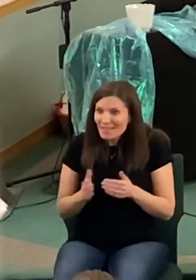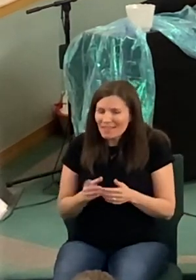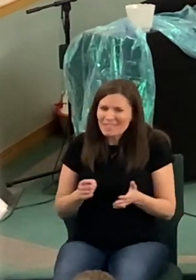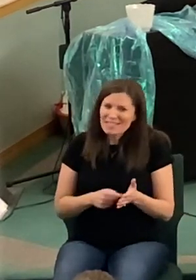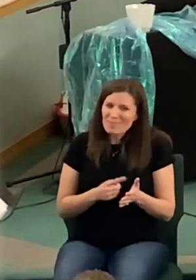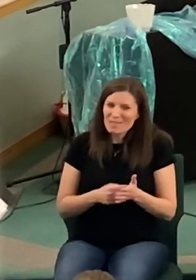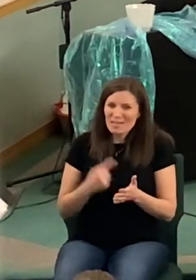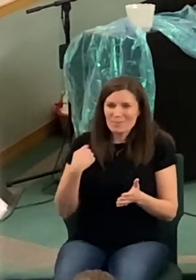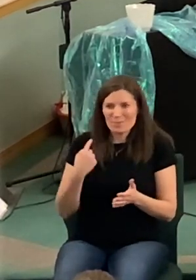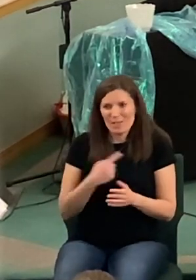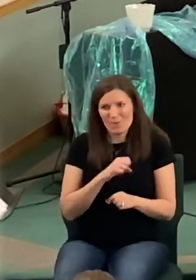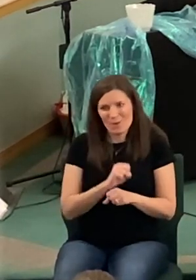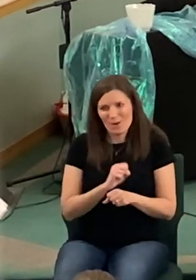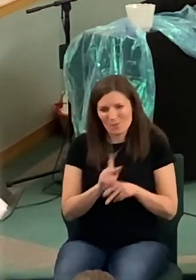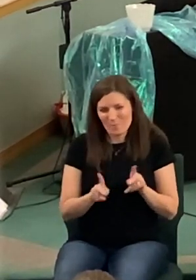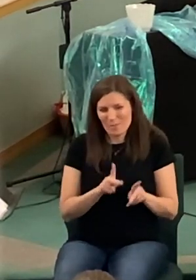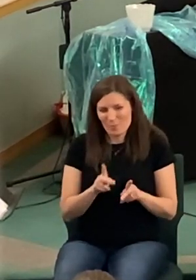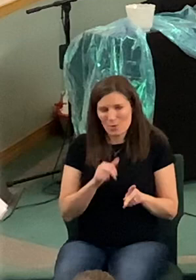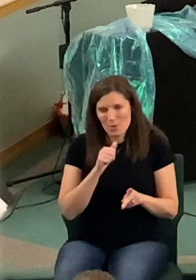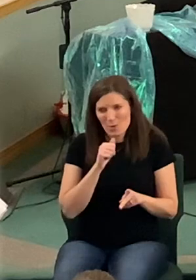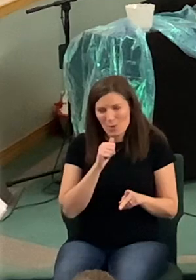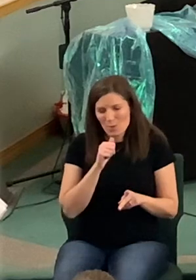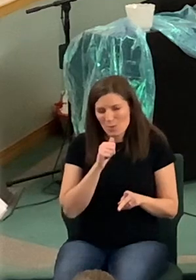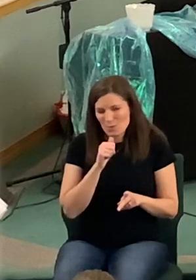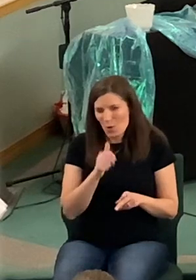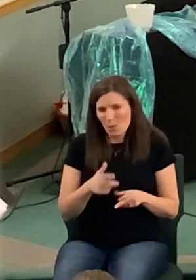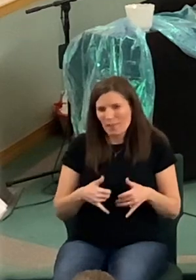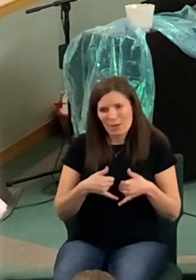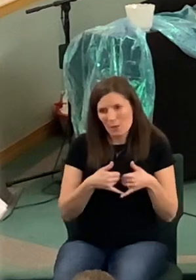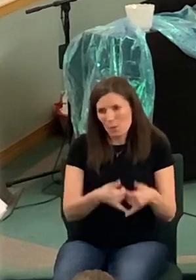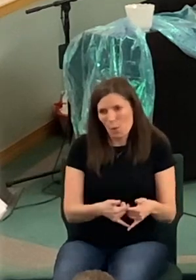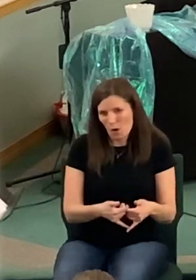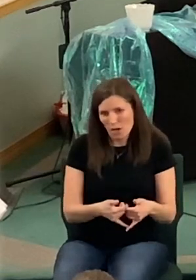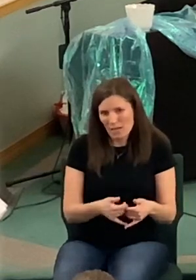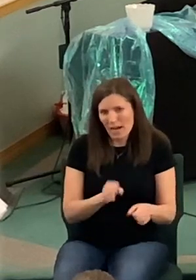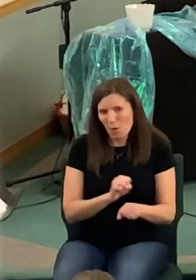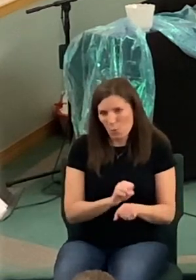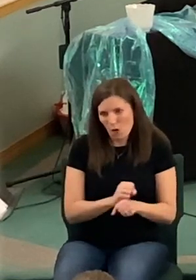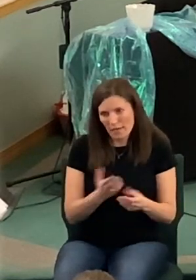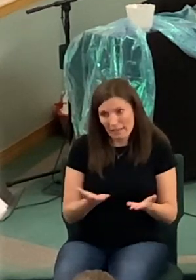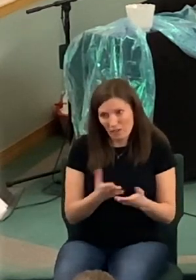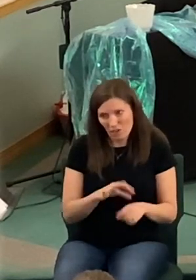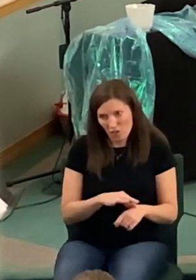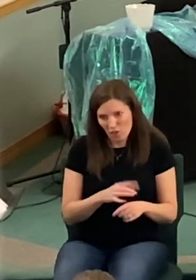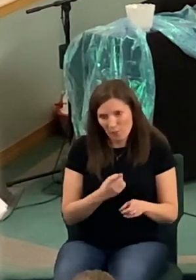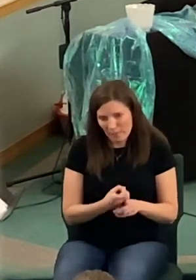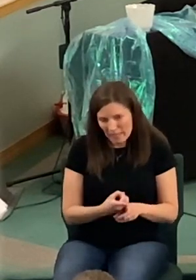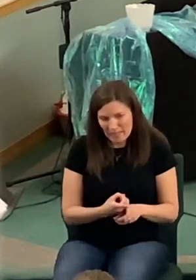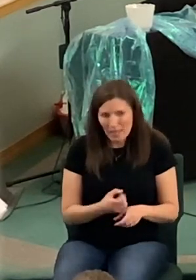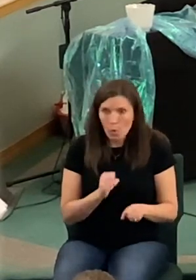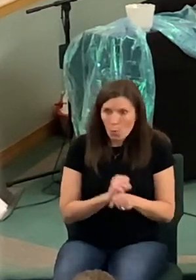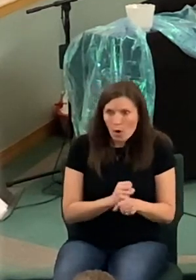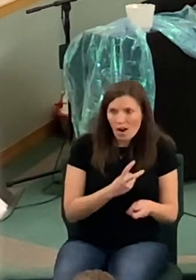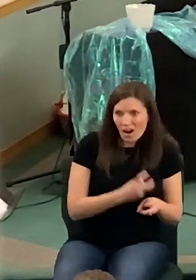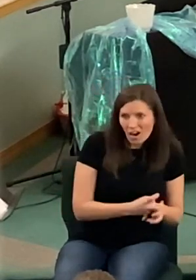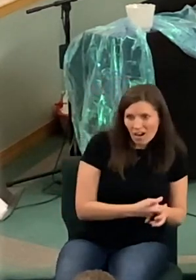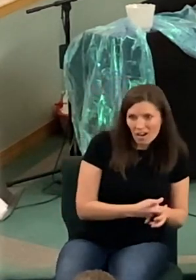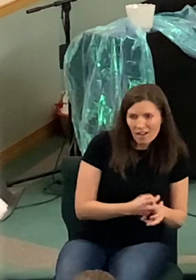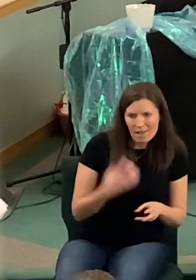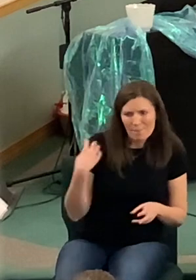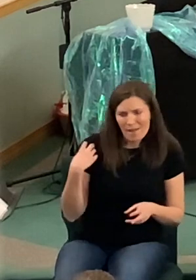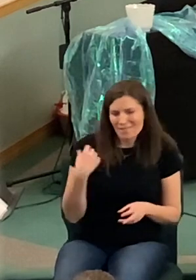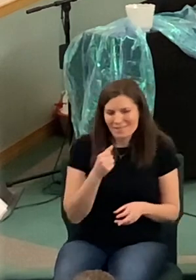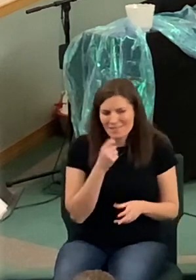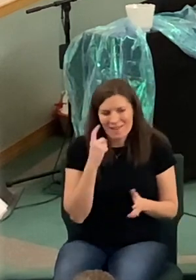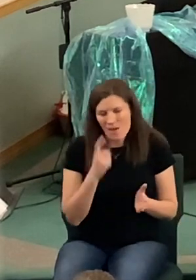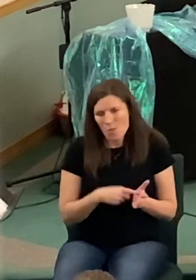don't always reward our hard work or give us good benefits because of the good things we've done. But we can take